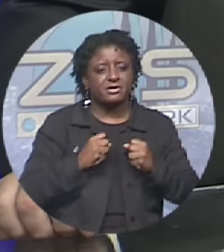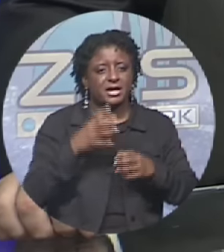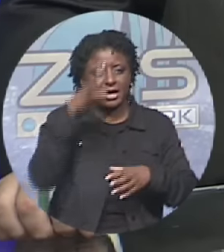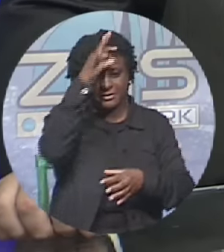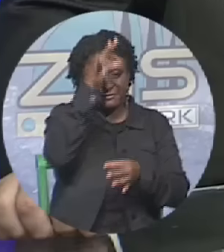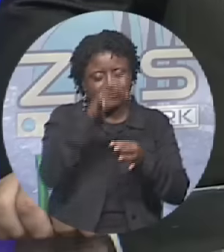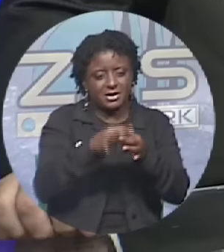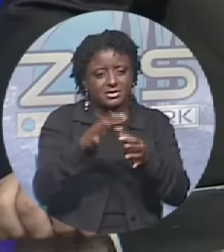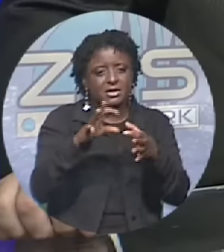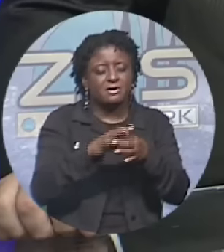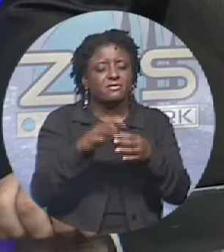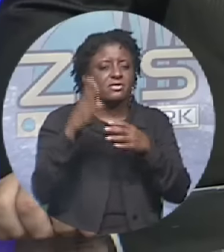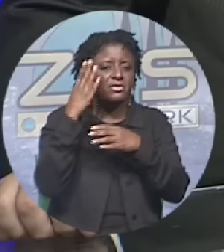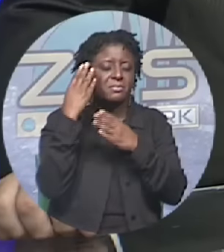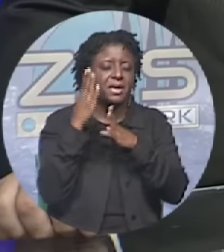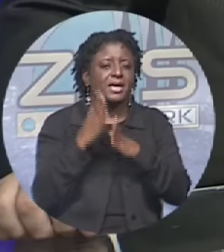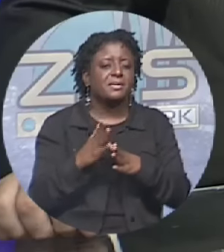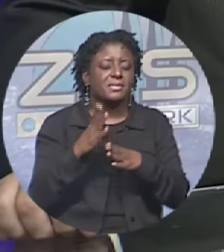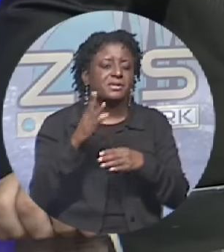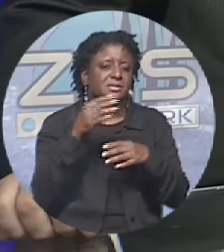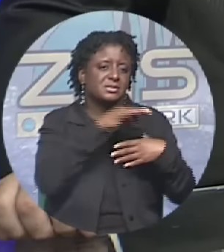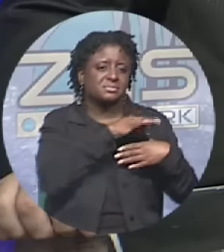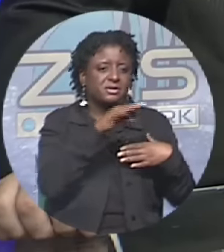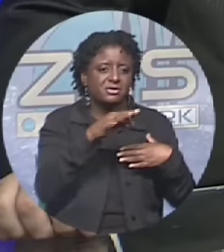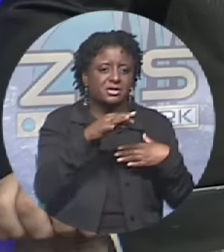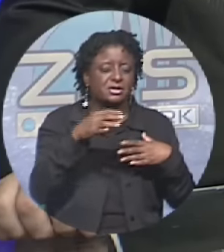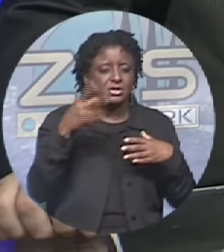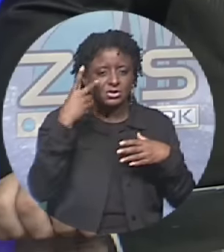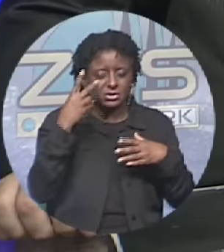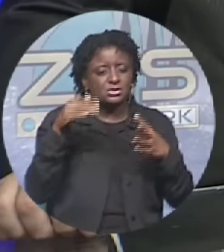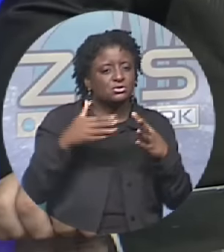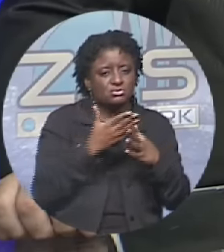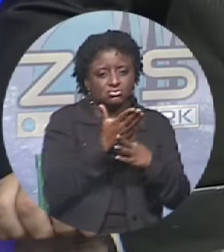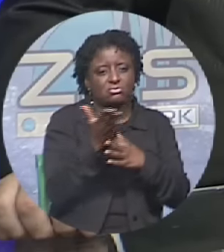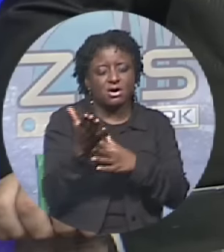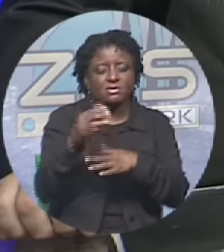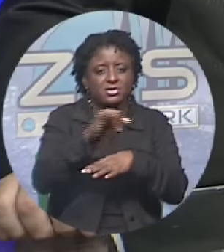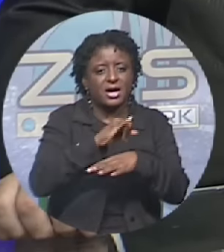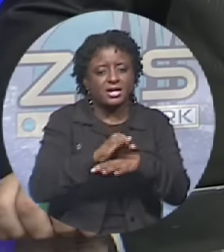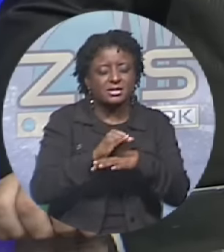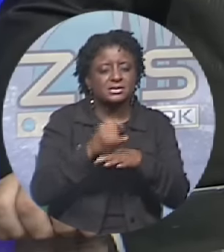spirit, resounded from island to island. It's a clear indication those communities